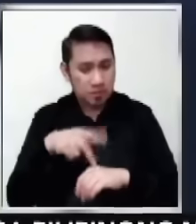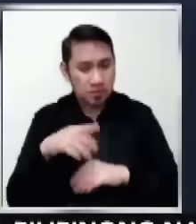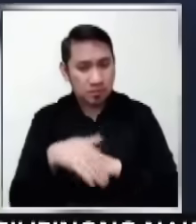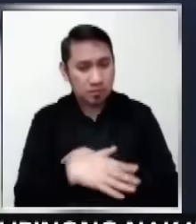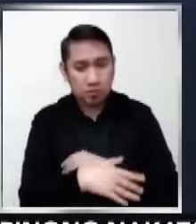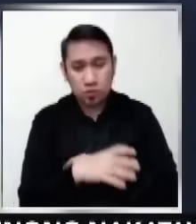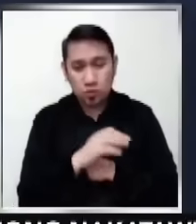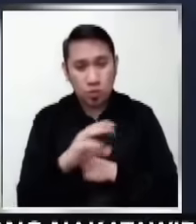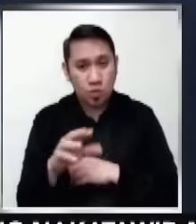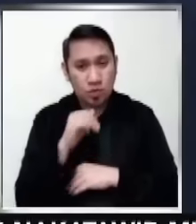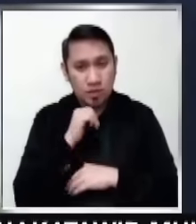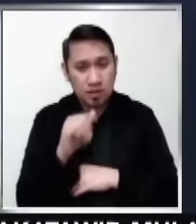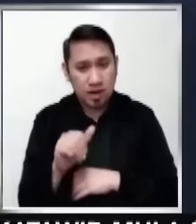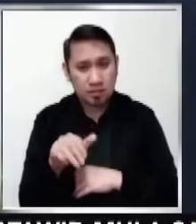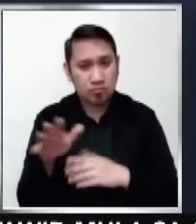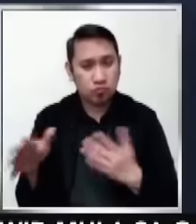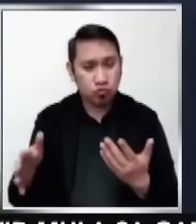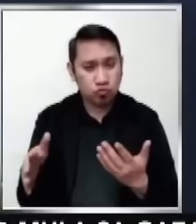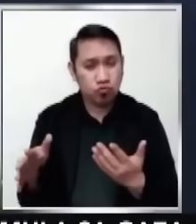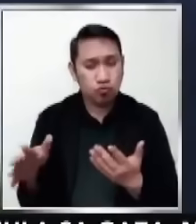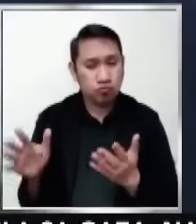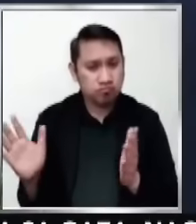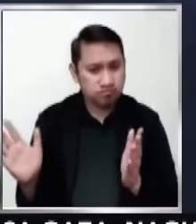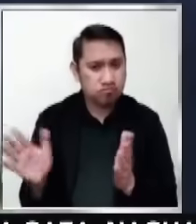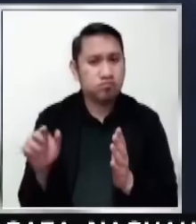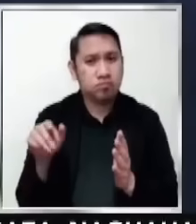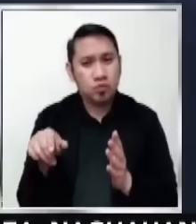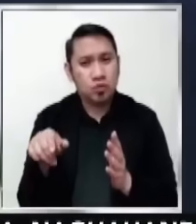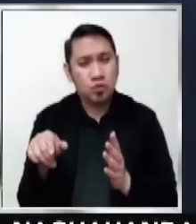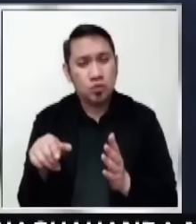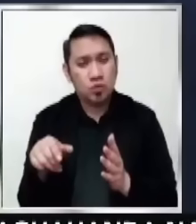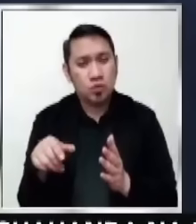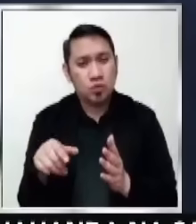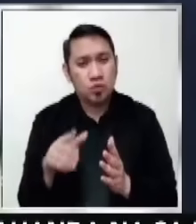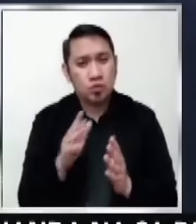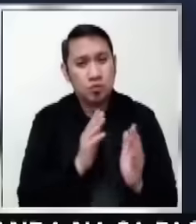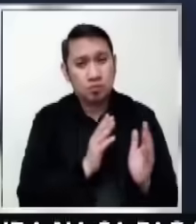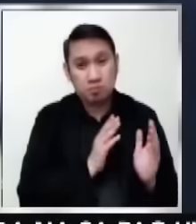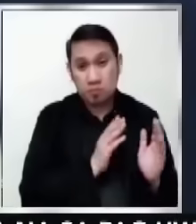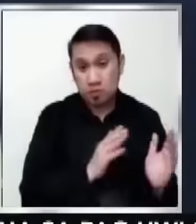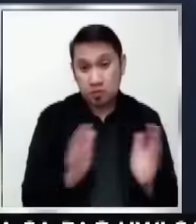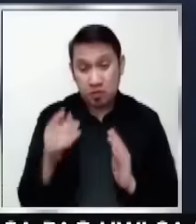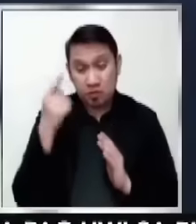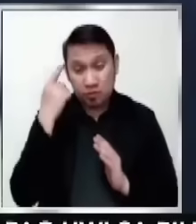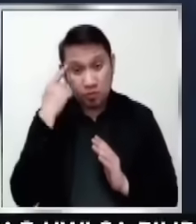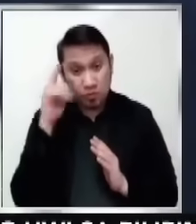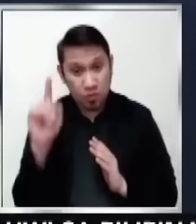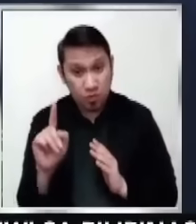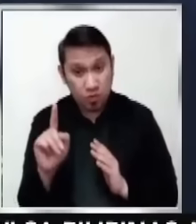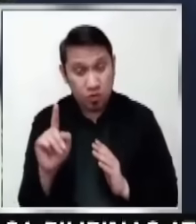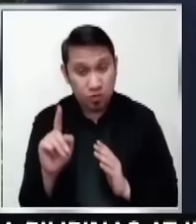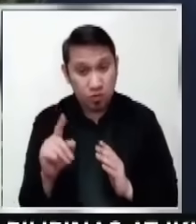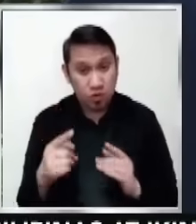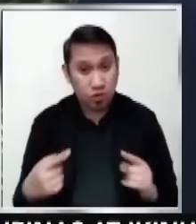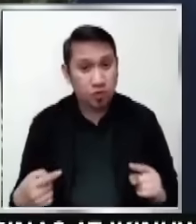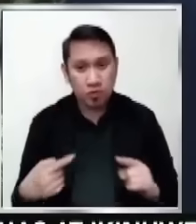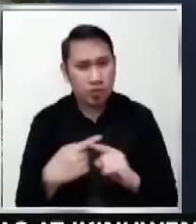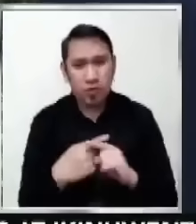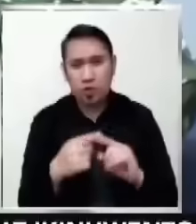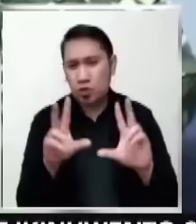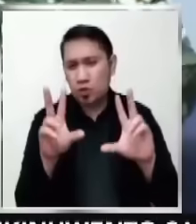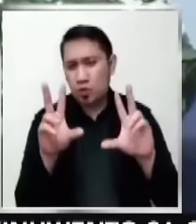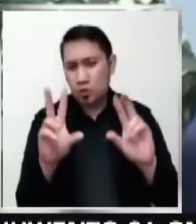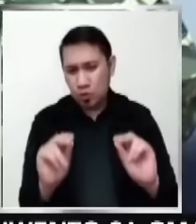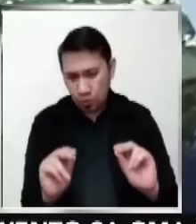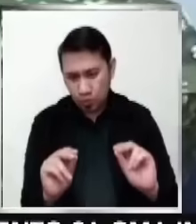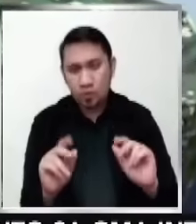The exercise is not designed to prepare for a very particular conflict, but the exercise is designed